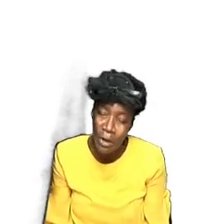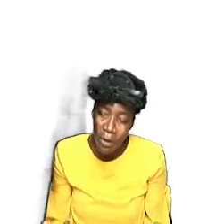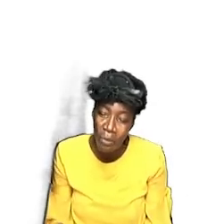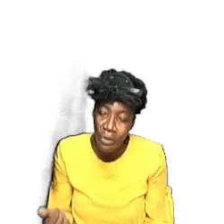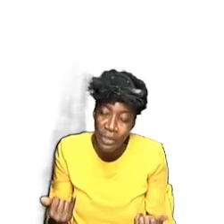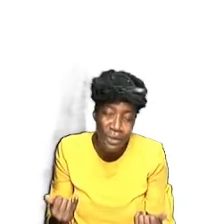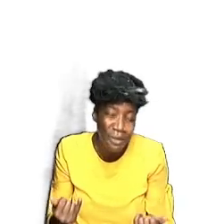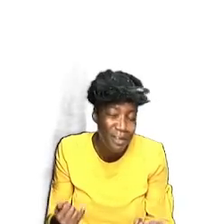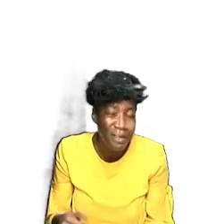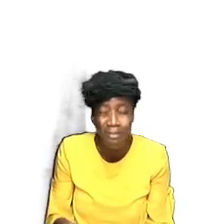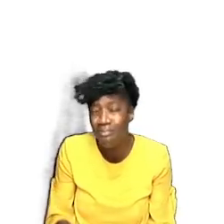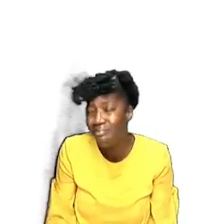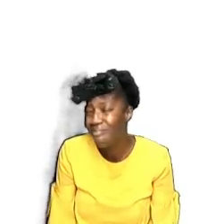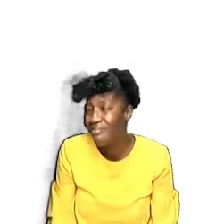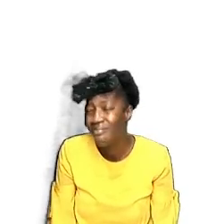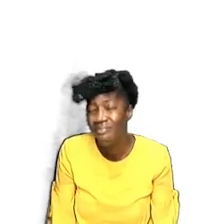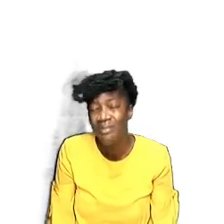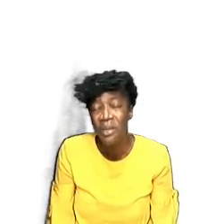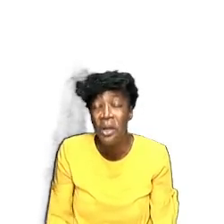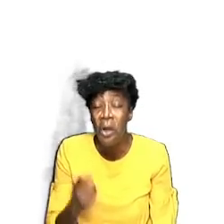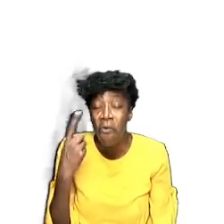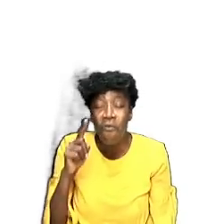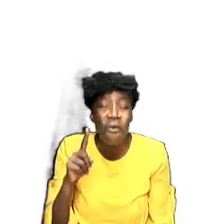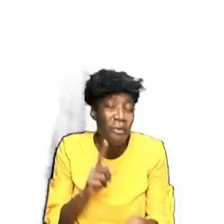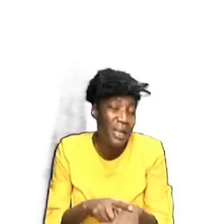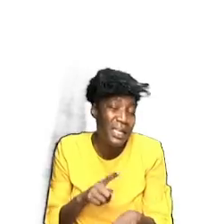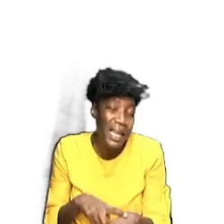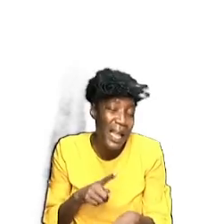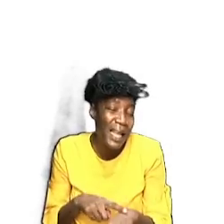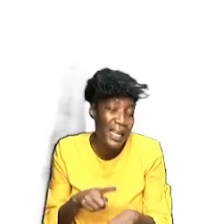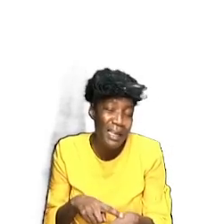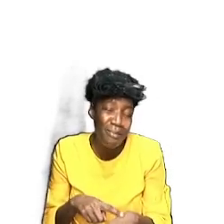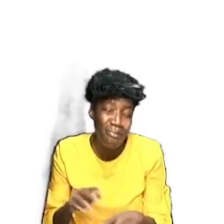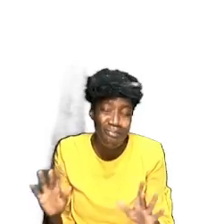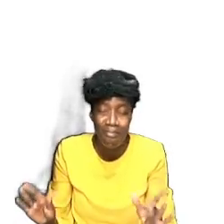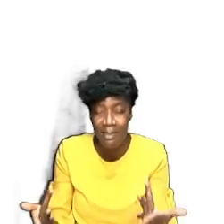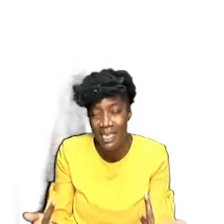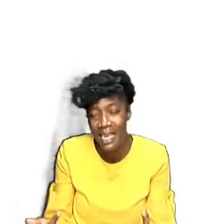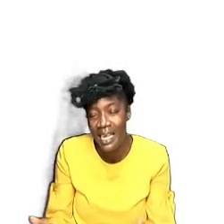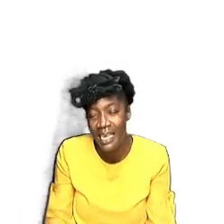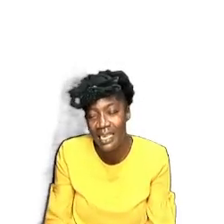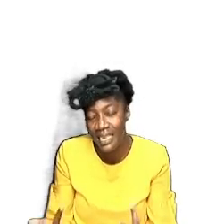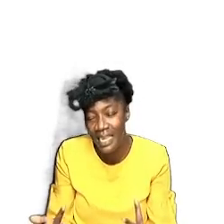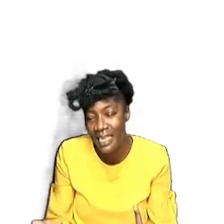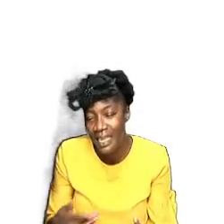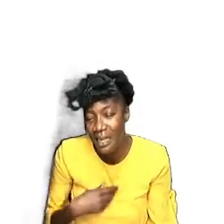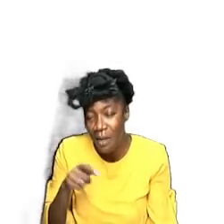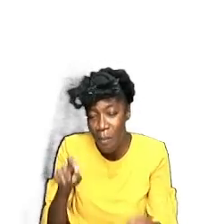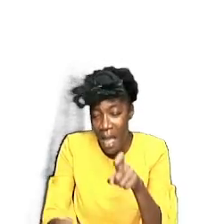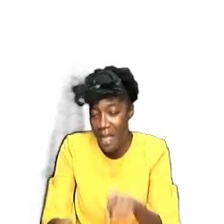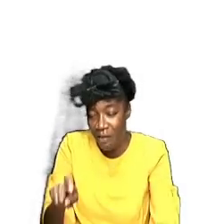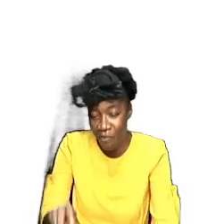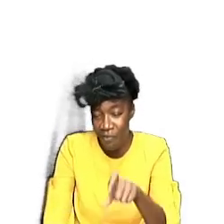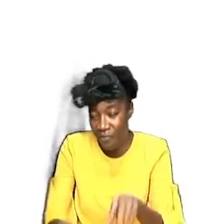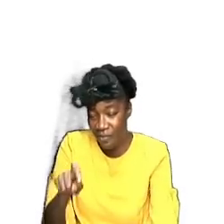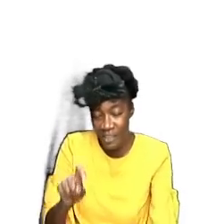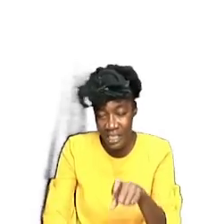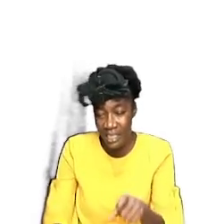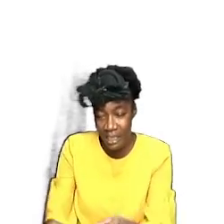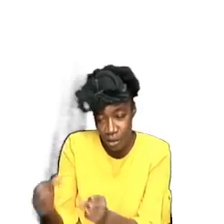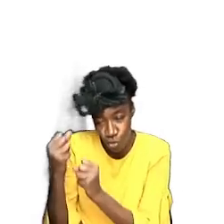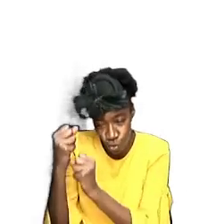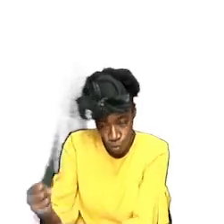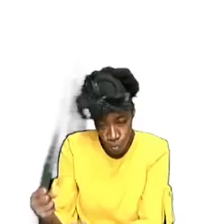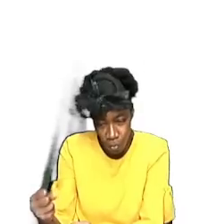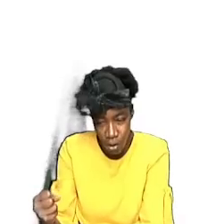just temporarily. This is just for a moment. This is light affliction. My feet is gripped in this gospel message. It is